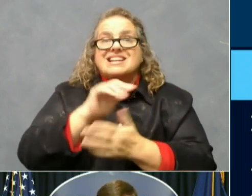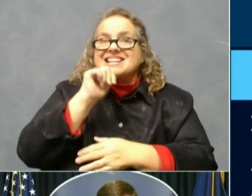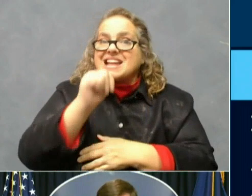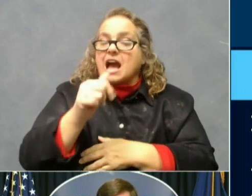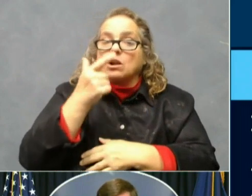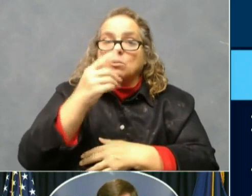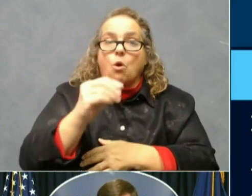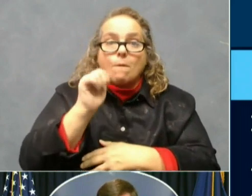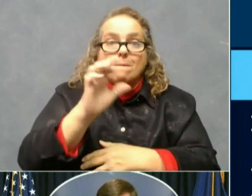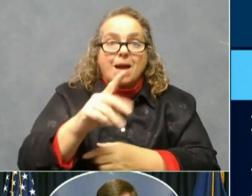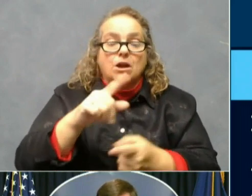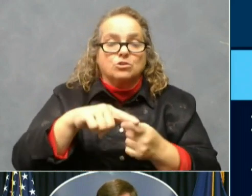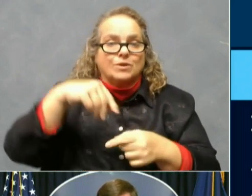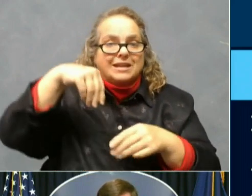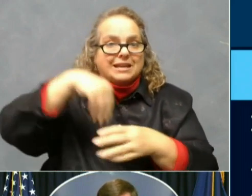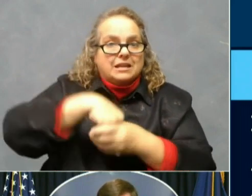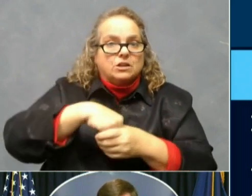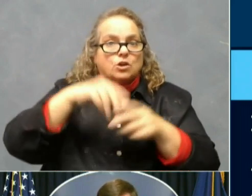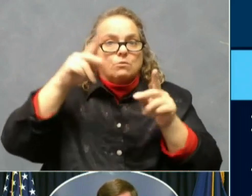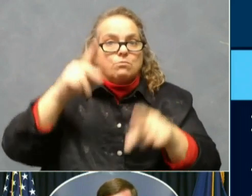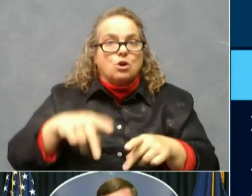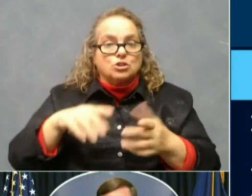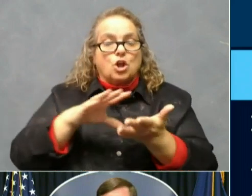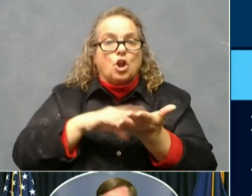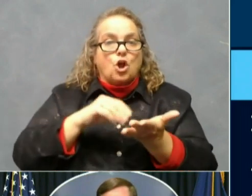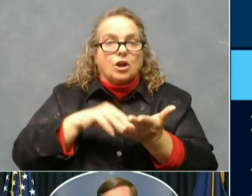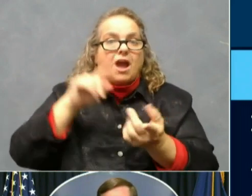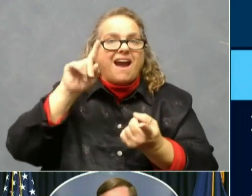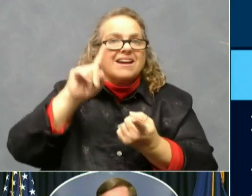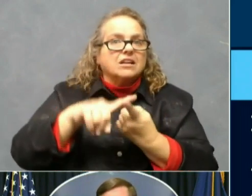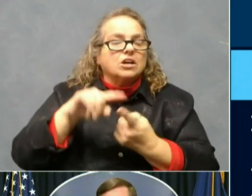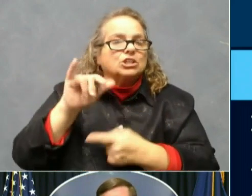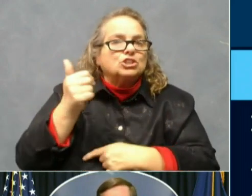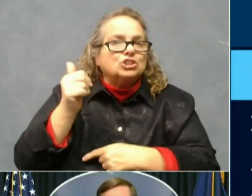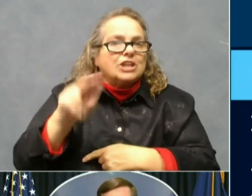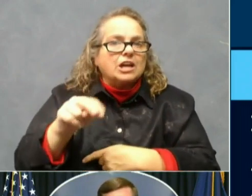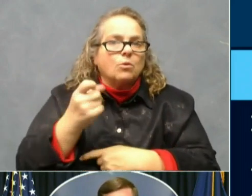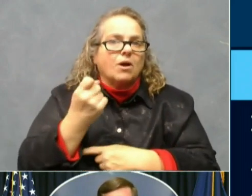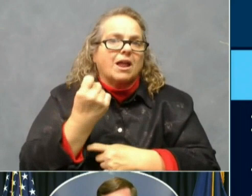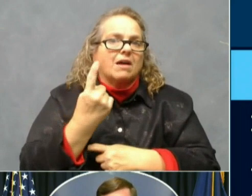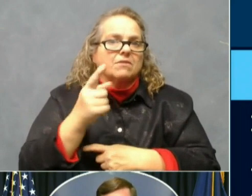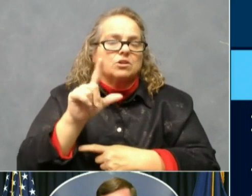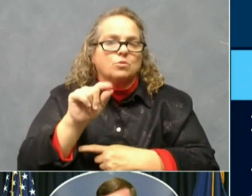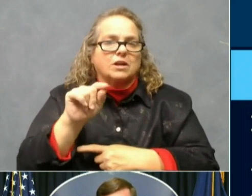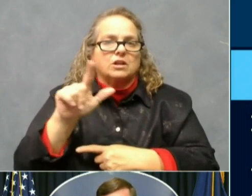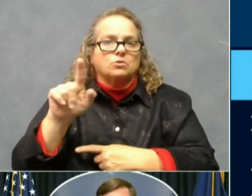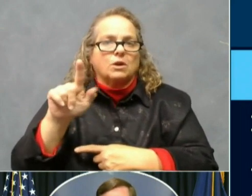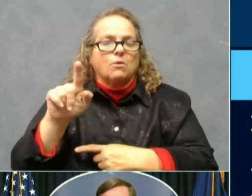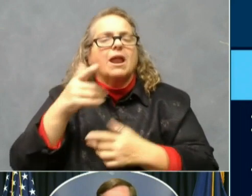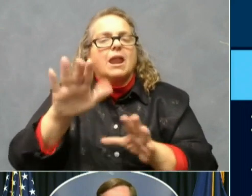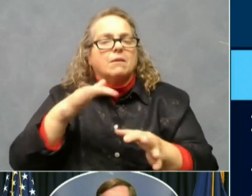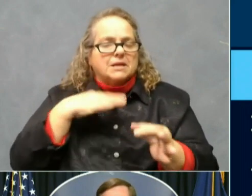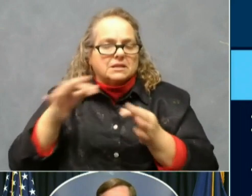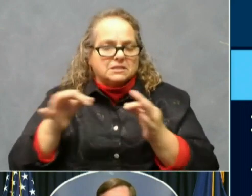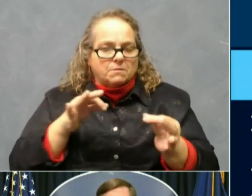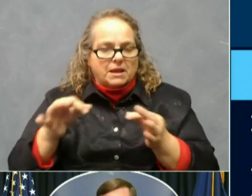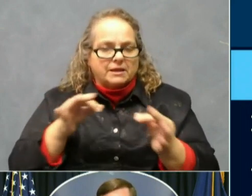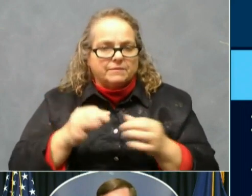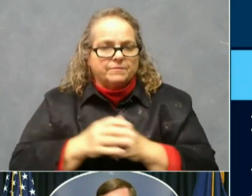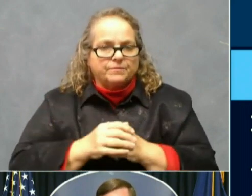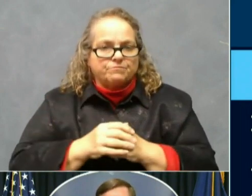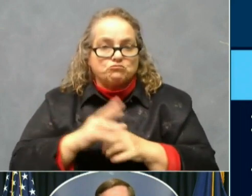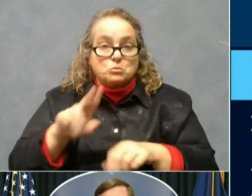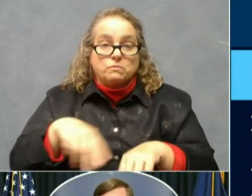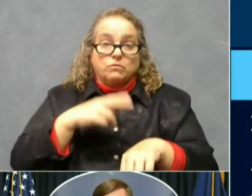learning sooner than January 11th, 2021. And let me explain why that is. Normally you'd start back on the